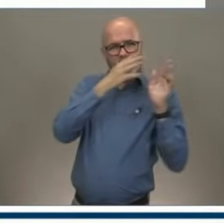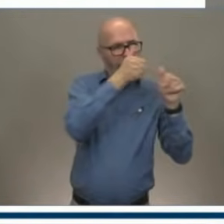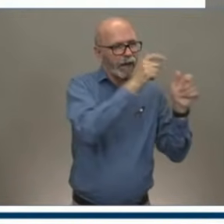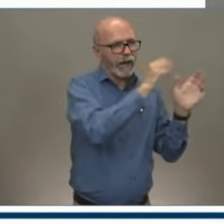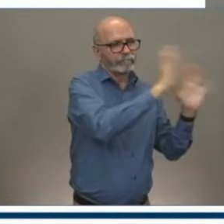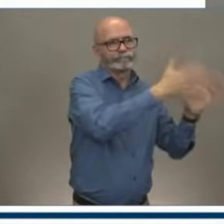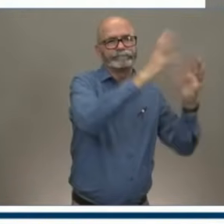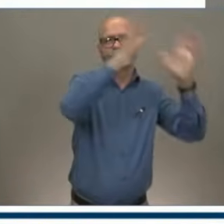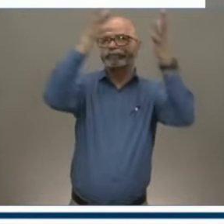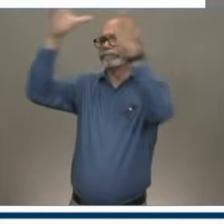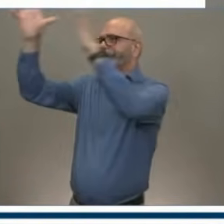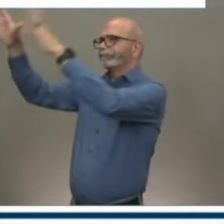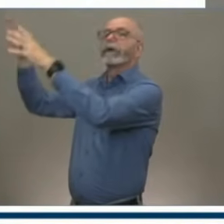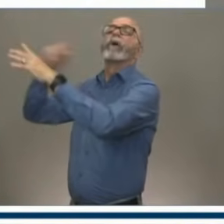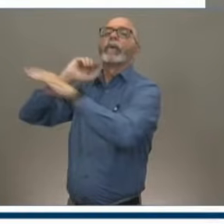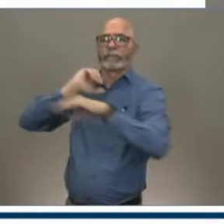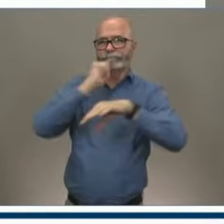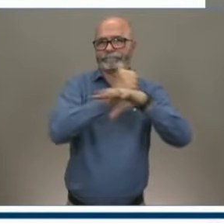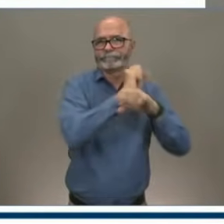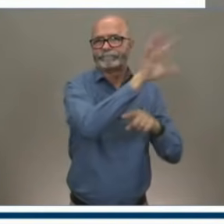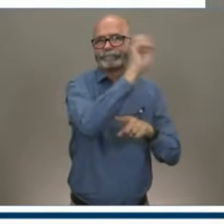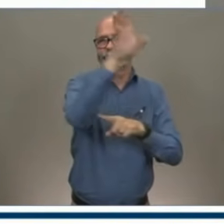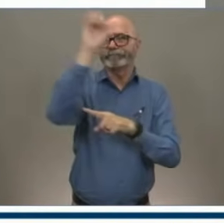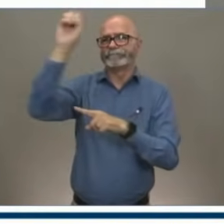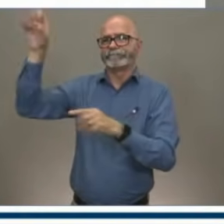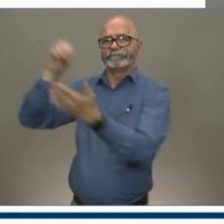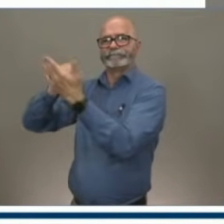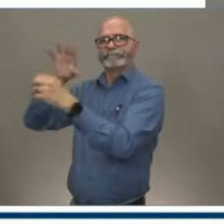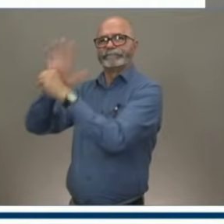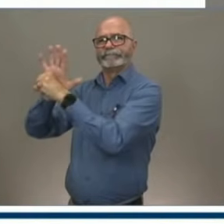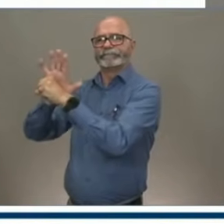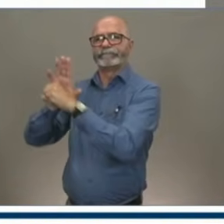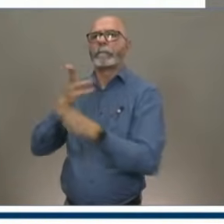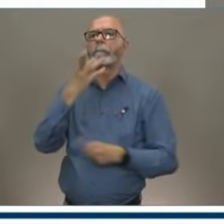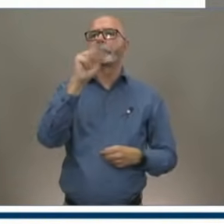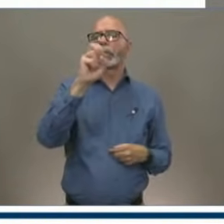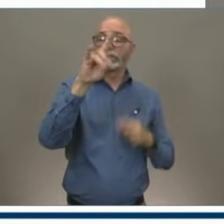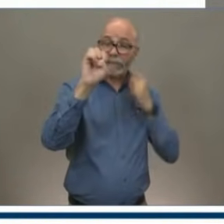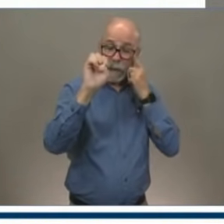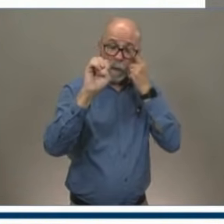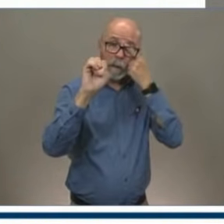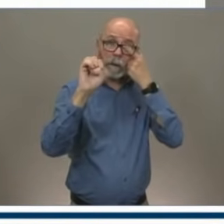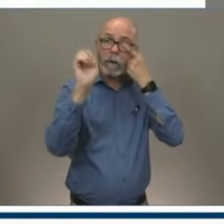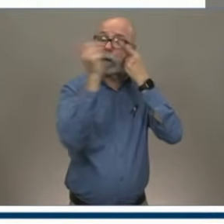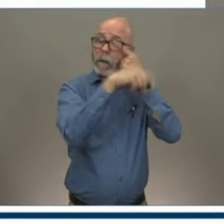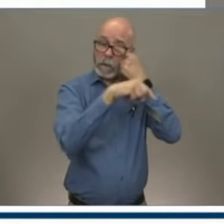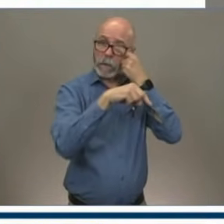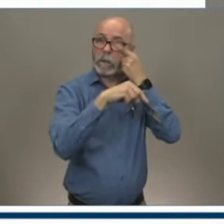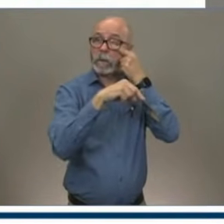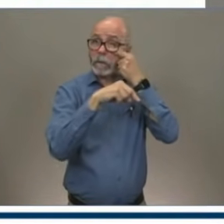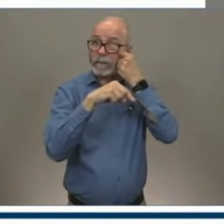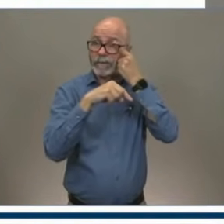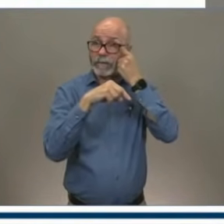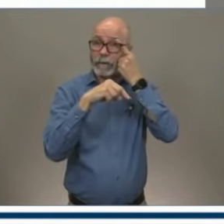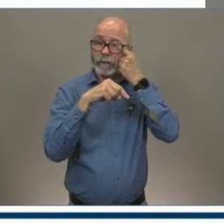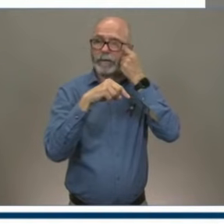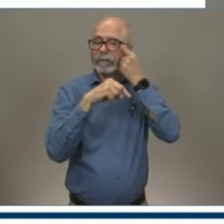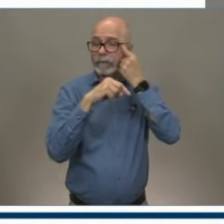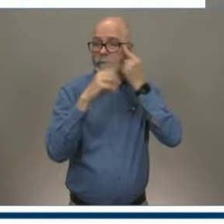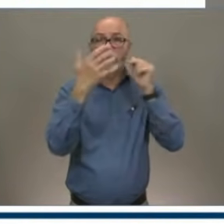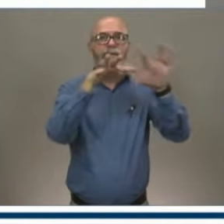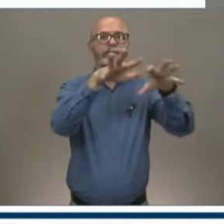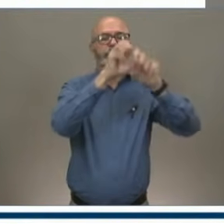vaccines at the public health offices in Burnside. And then we'll look further from that. We're looking at other sites that we may need to